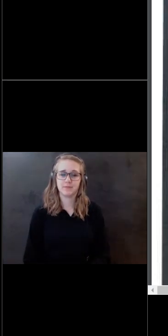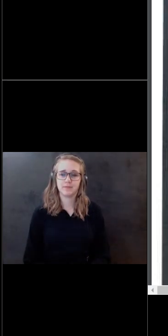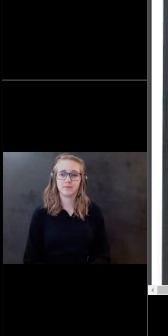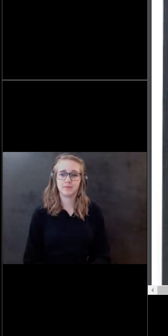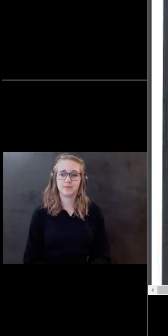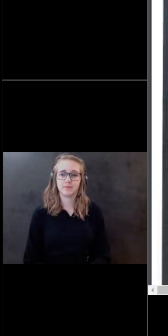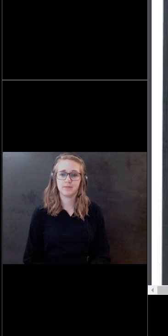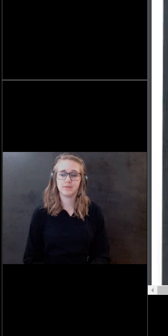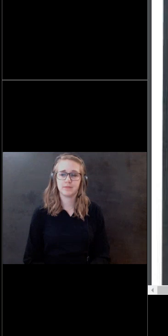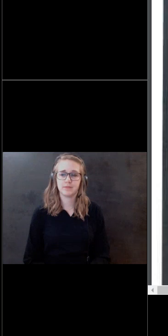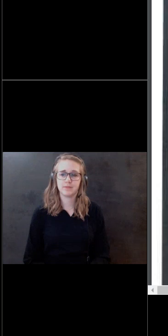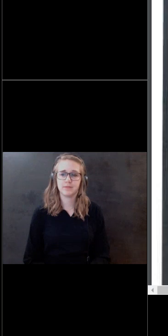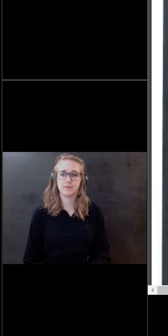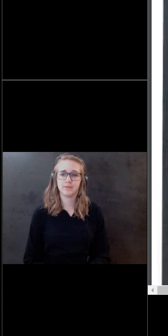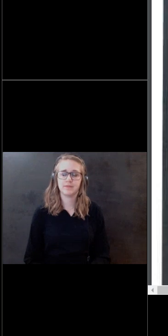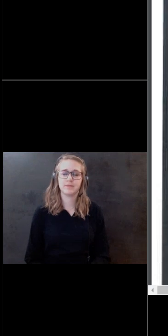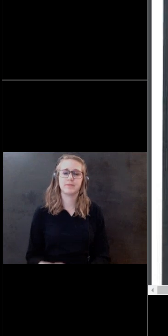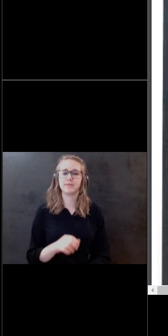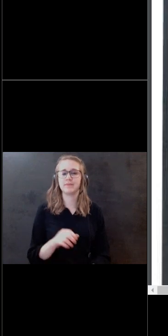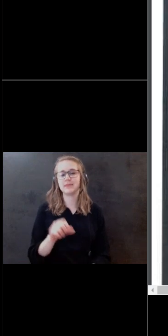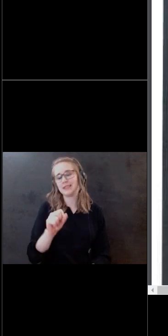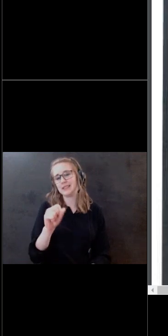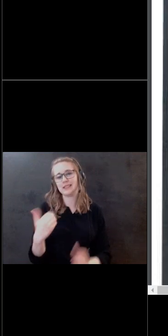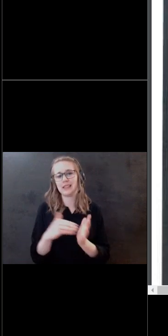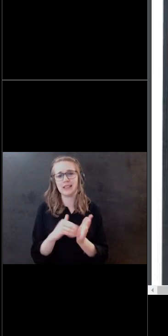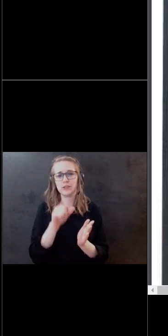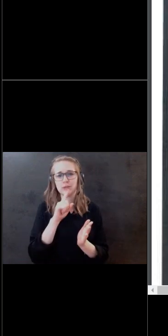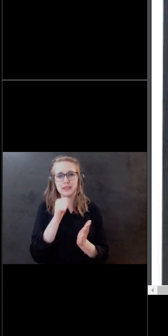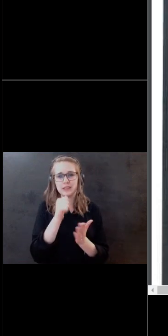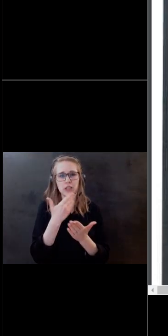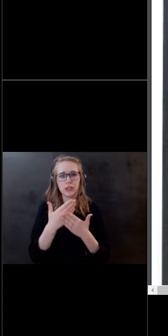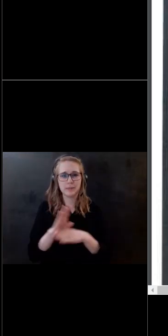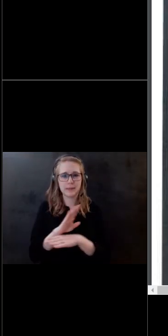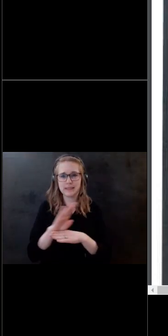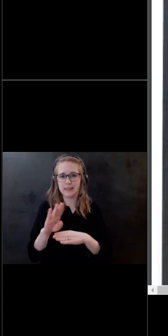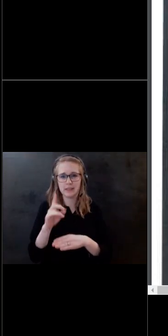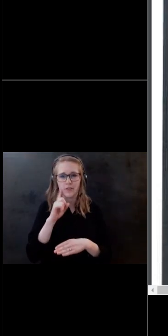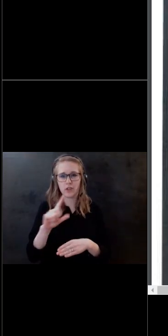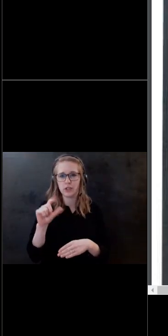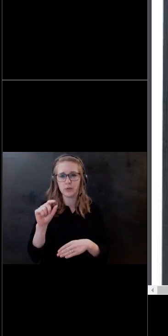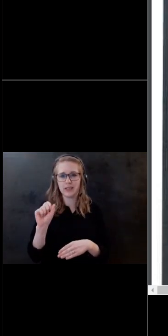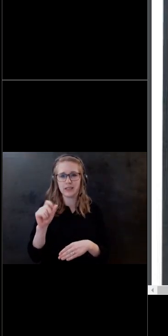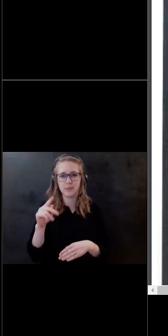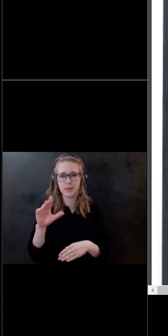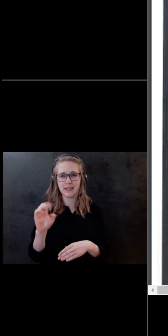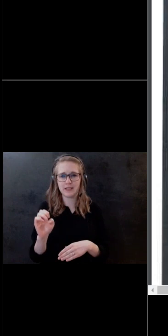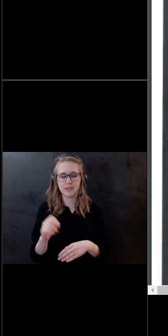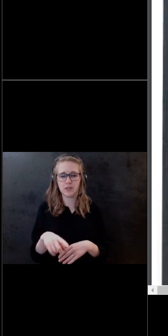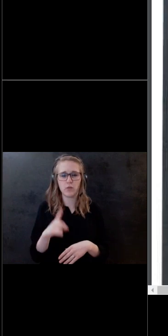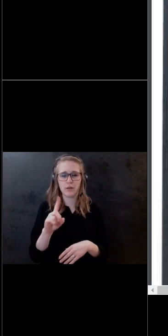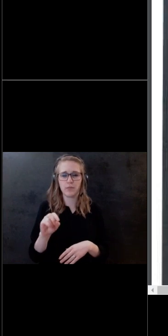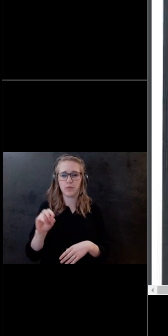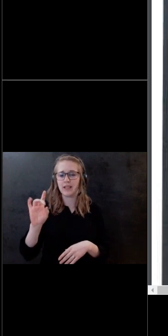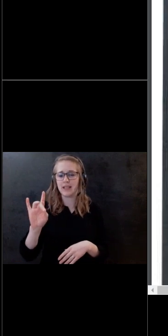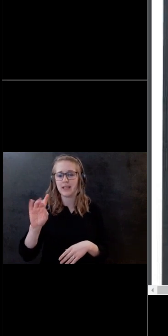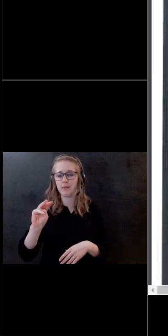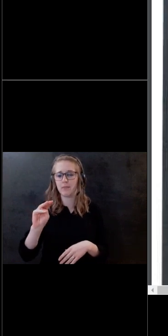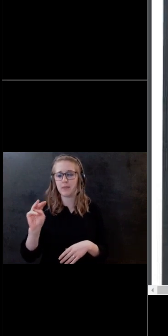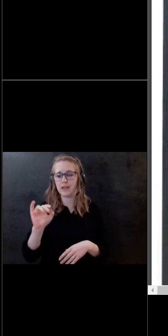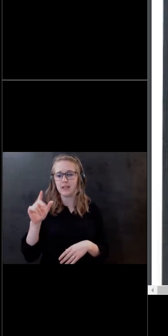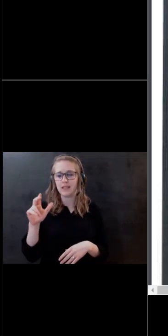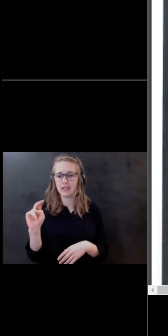Yeah, I mean, again, it's just not a good, it's not good business for 20 spaces, $1.8 million parcel. You guys are in